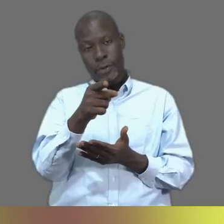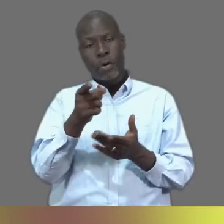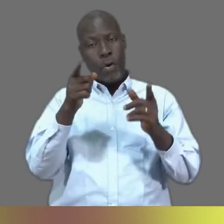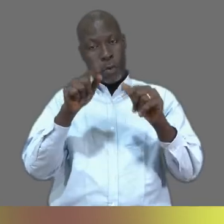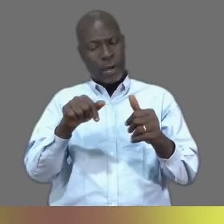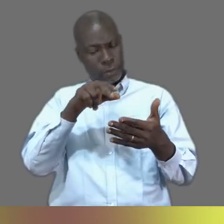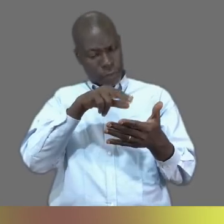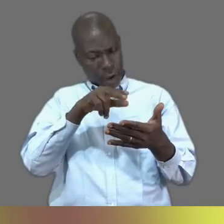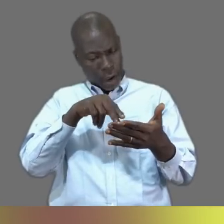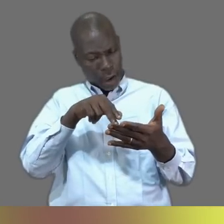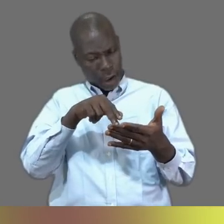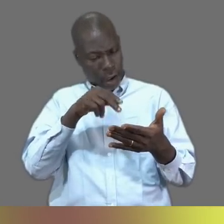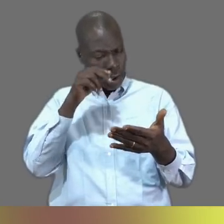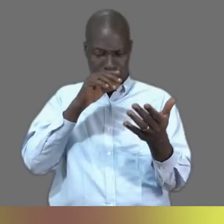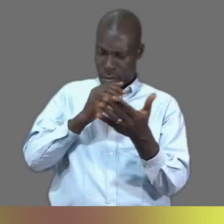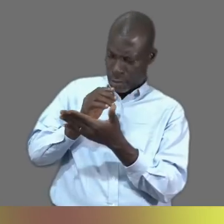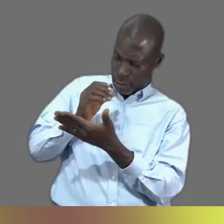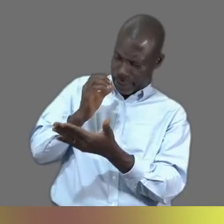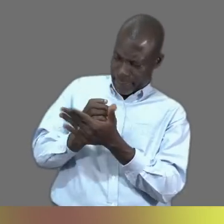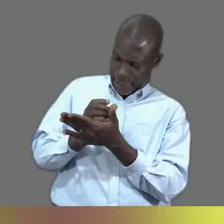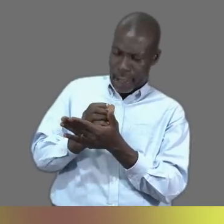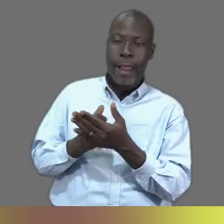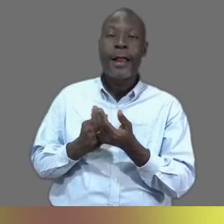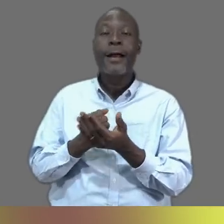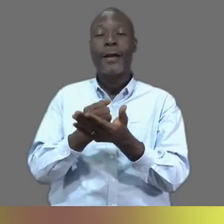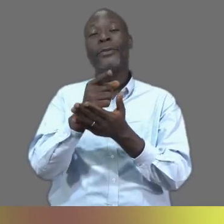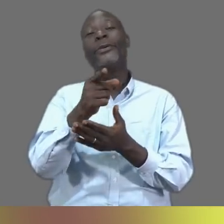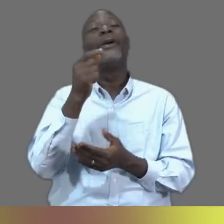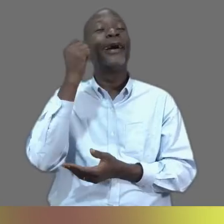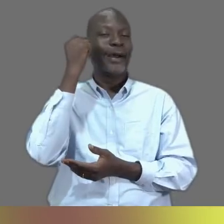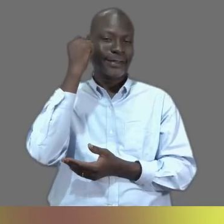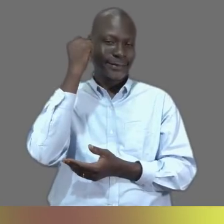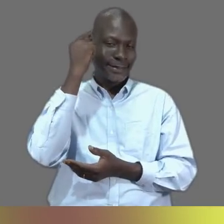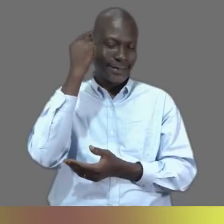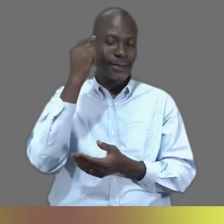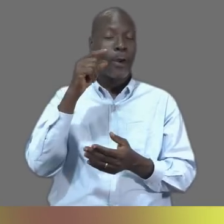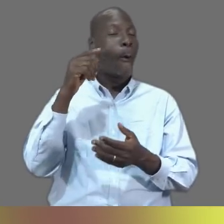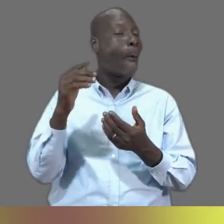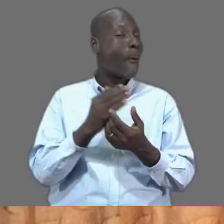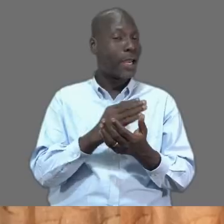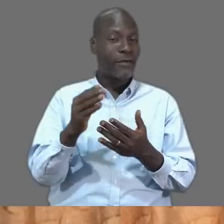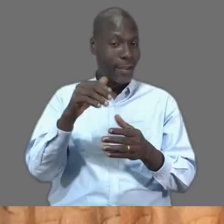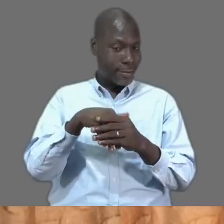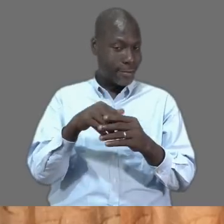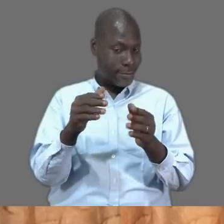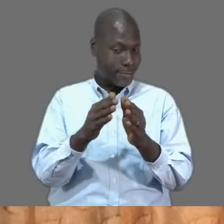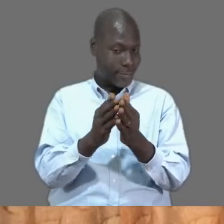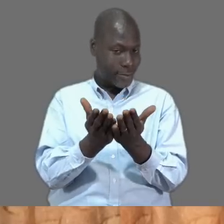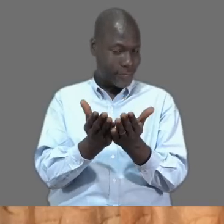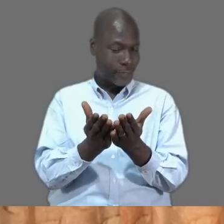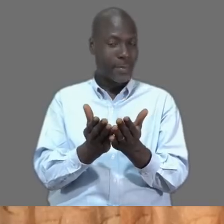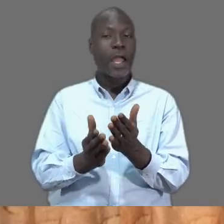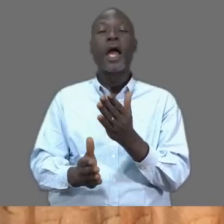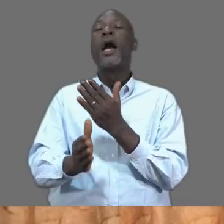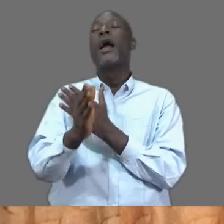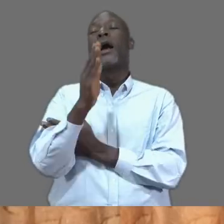ohwe photos no ensoso a ebeboa ama wate enema ewo buku no no ase eyie eya urade bo